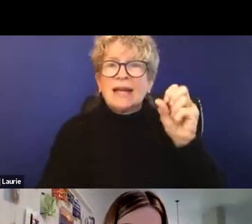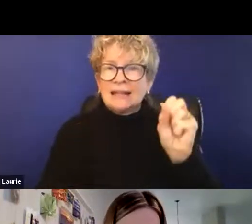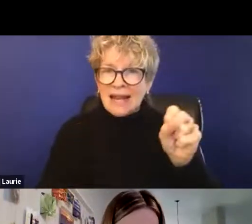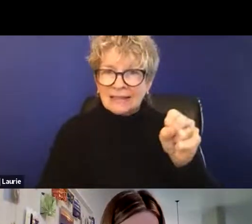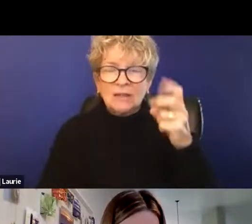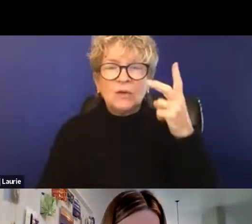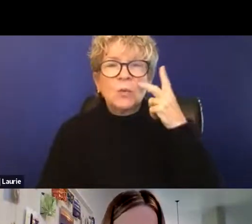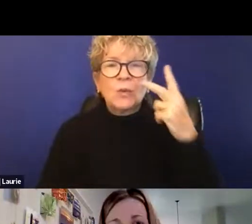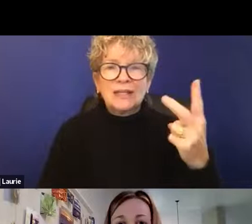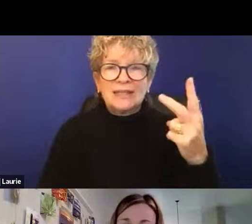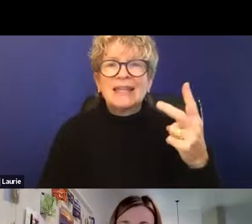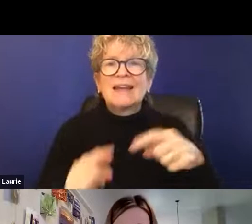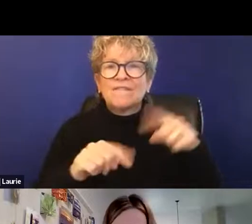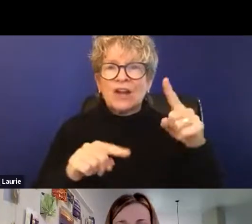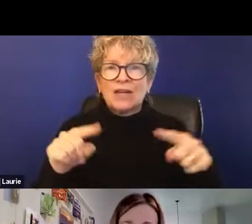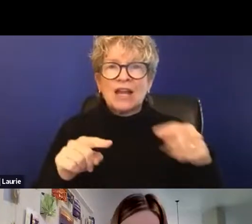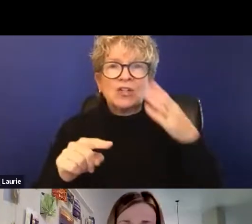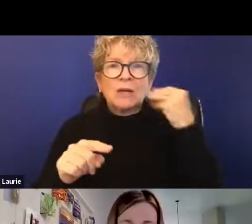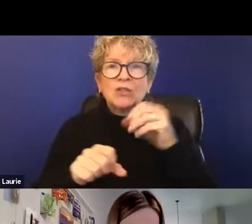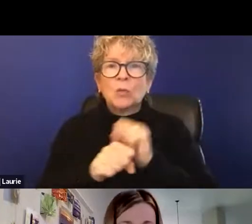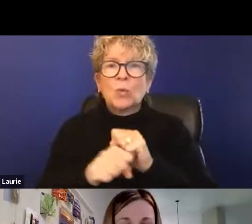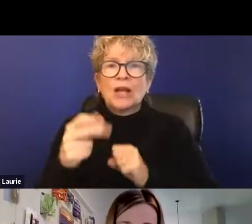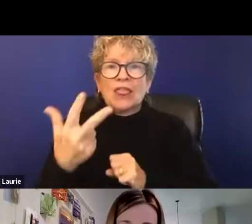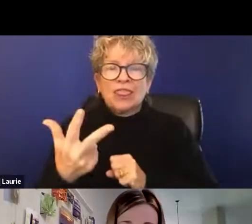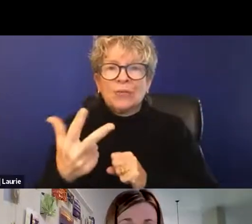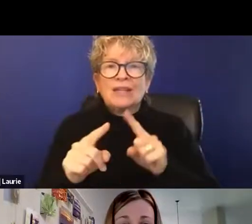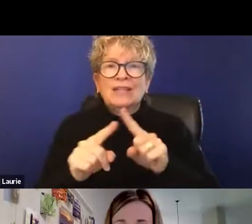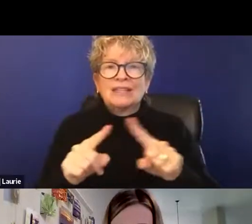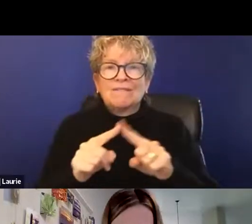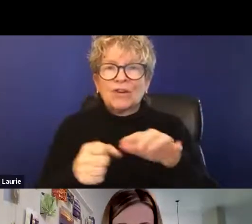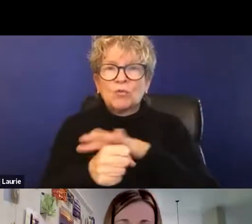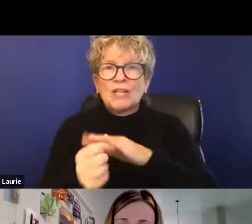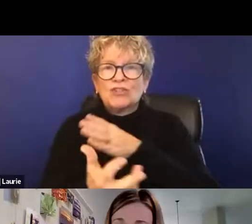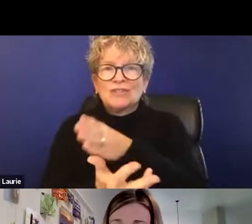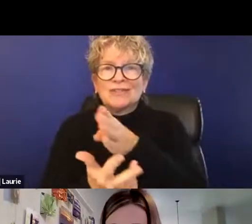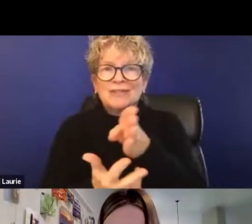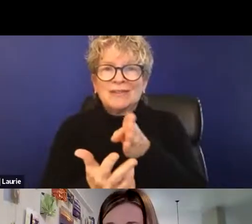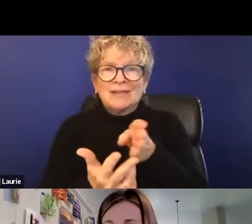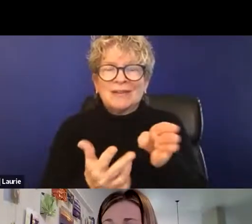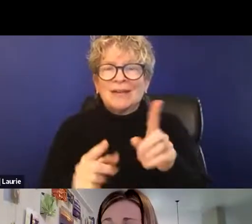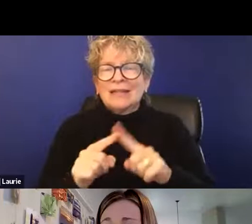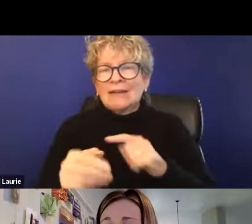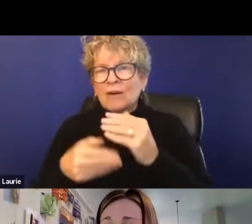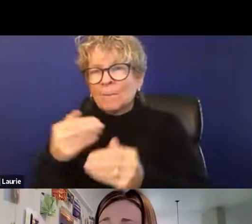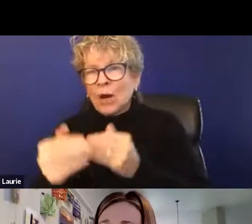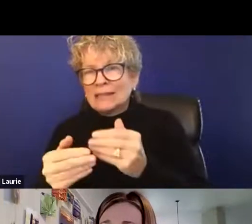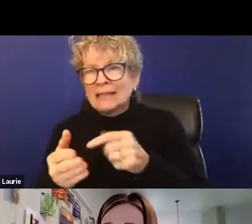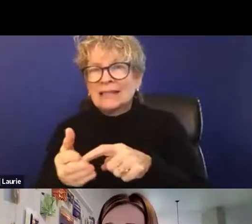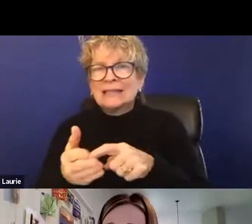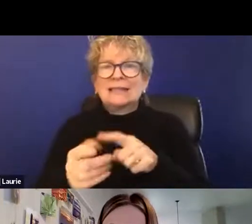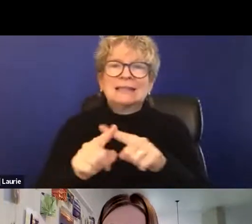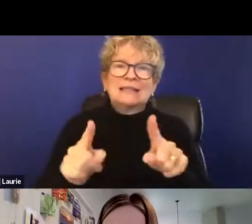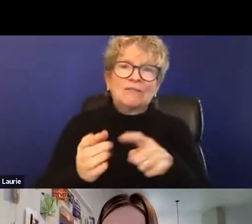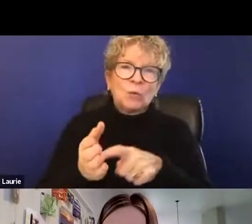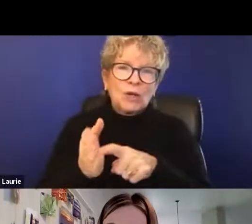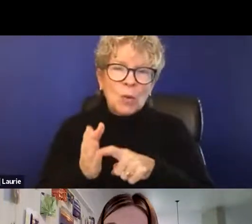being in 3 different regions, things happening in different ways, different processes involve different requirements. I